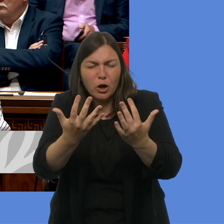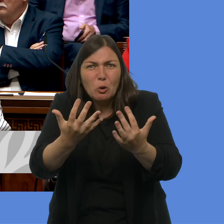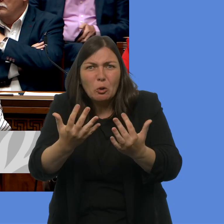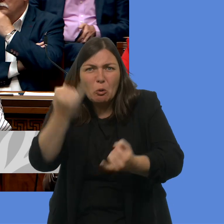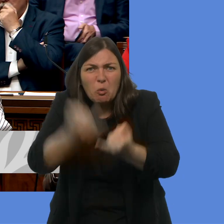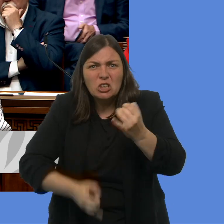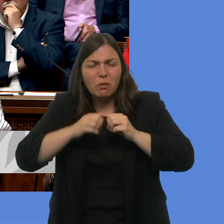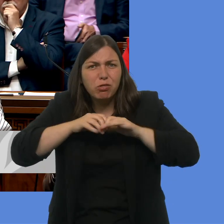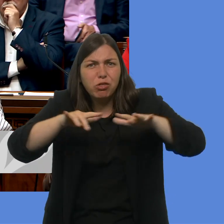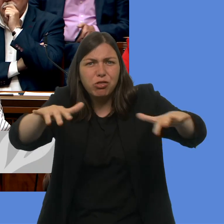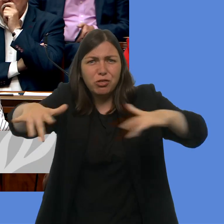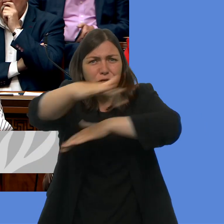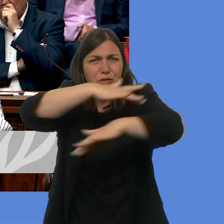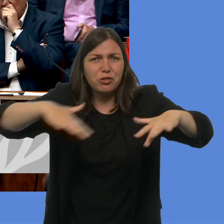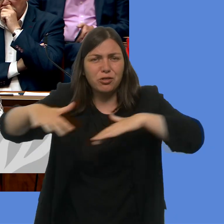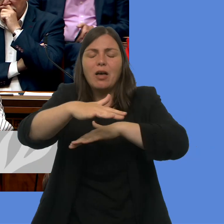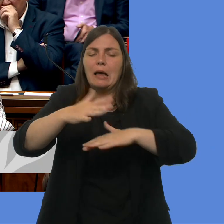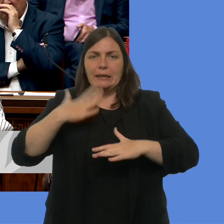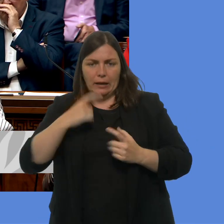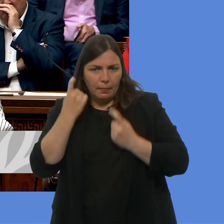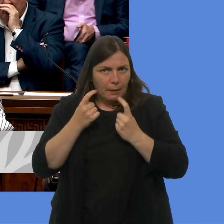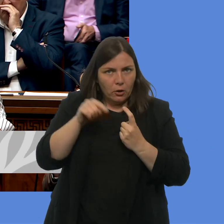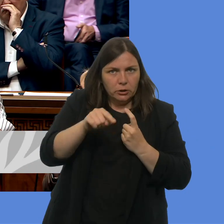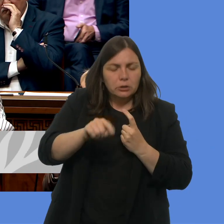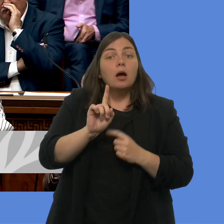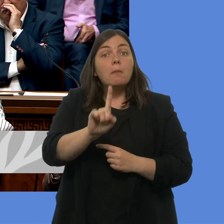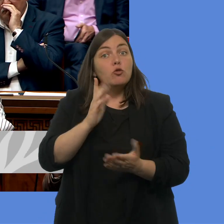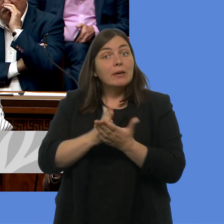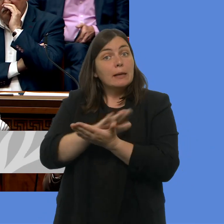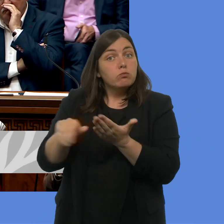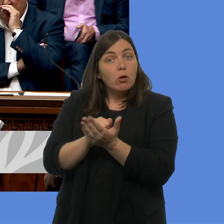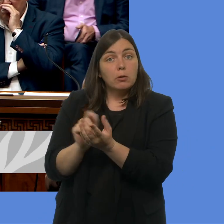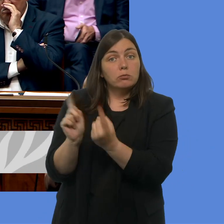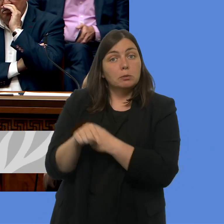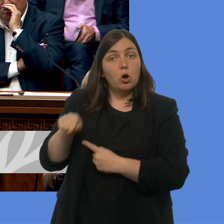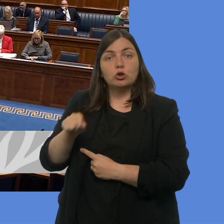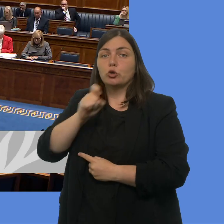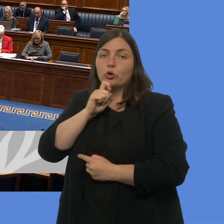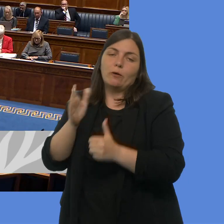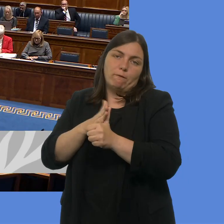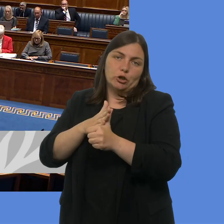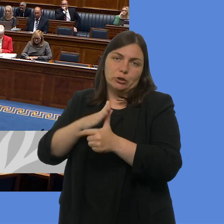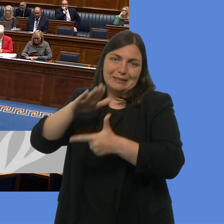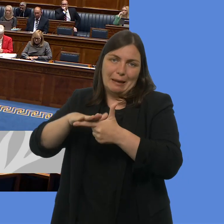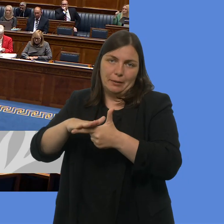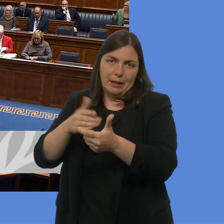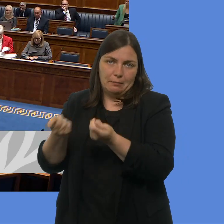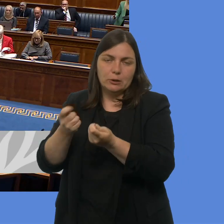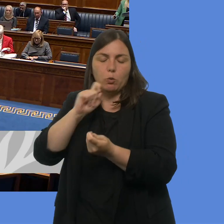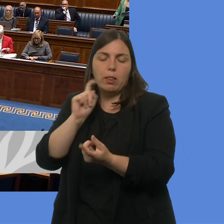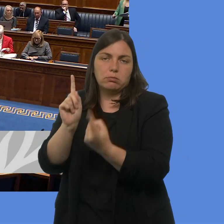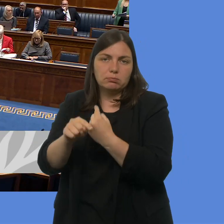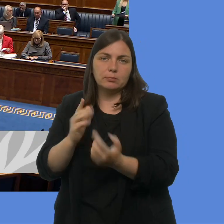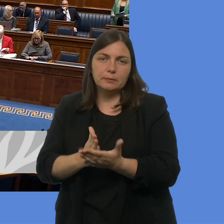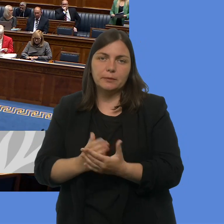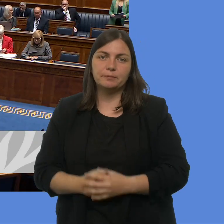asbestos issues to the Donegal Road site. But I will refer, just in terms of the response to that question, back to the First and Deputy First Minister. Thank you. Cheryl Brownlee for